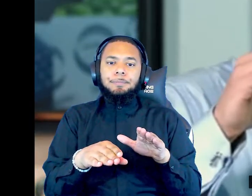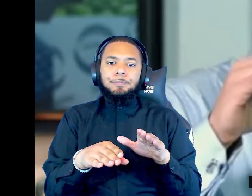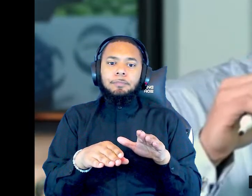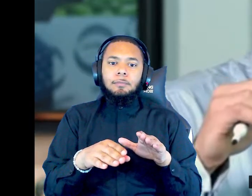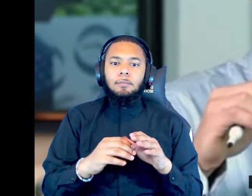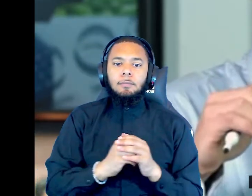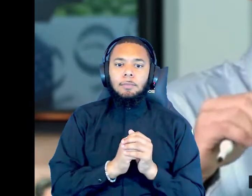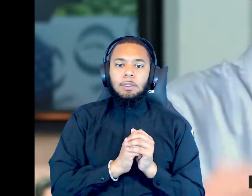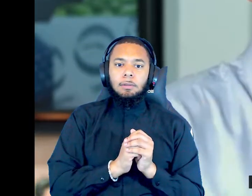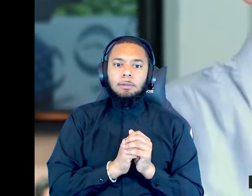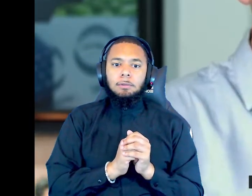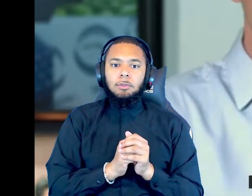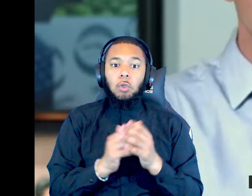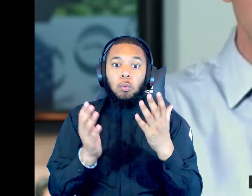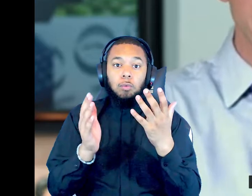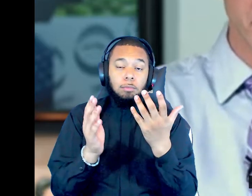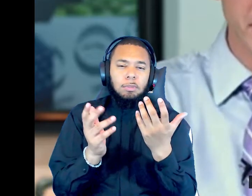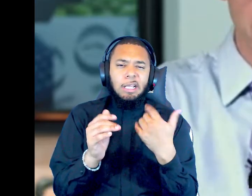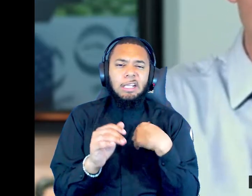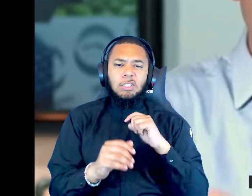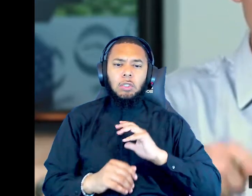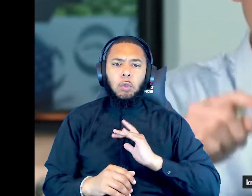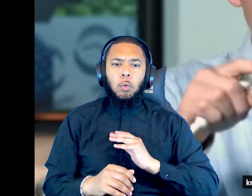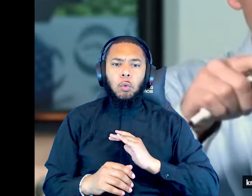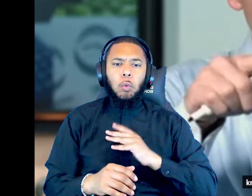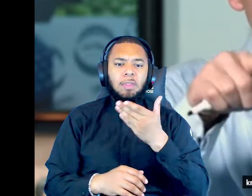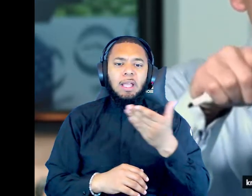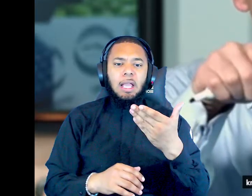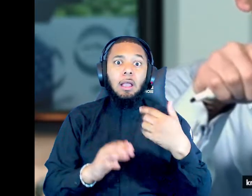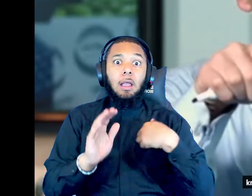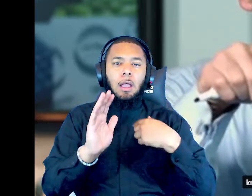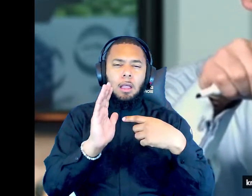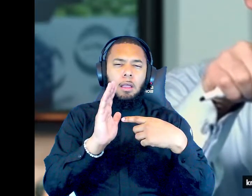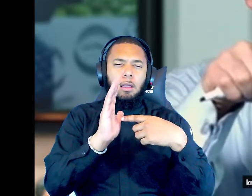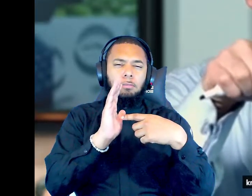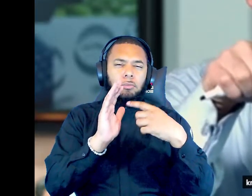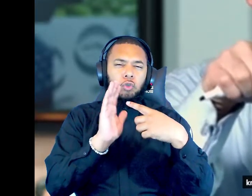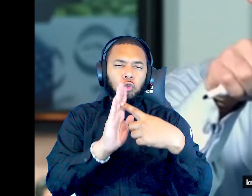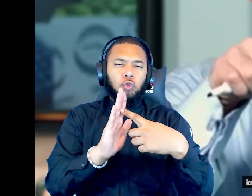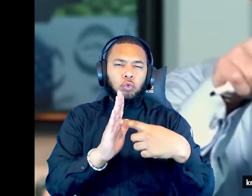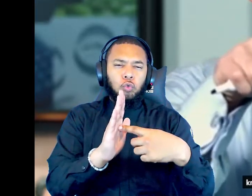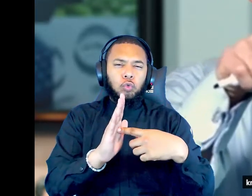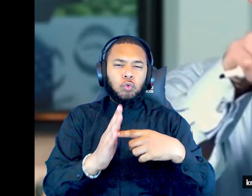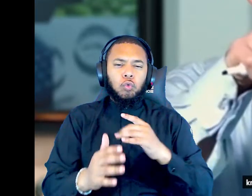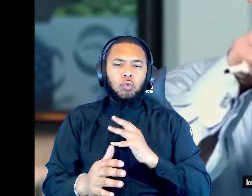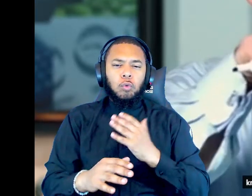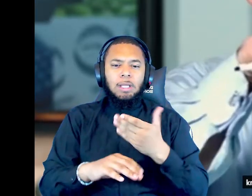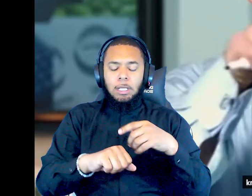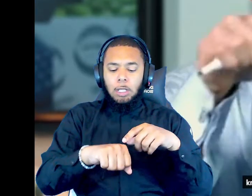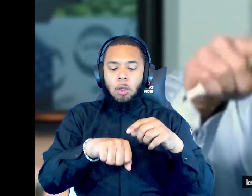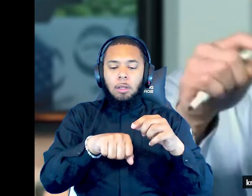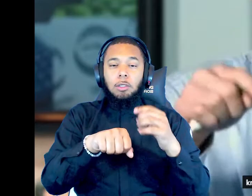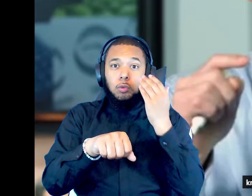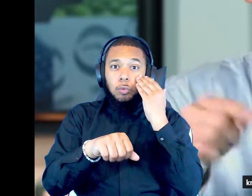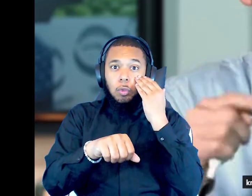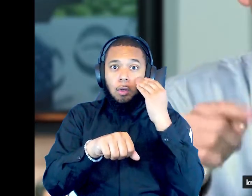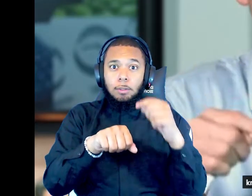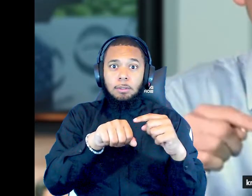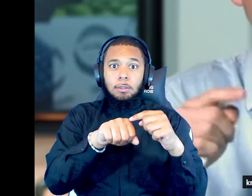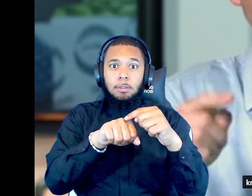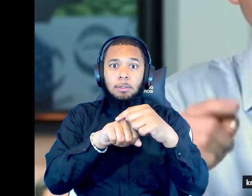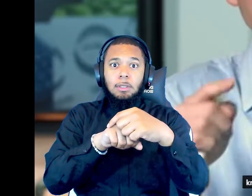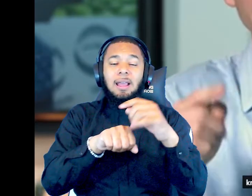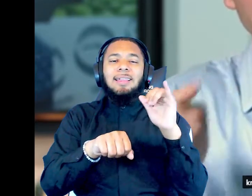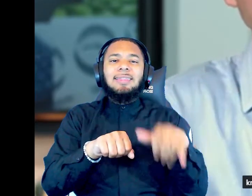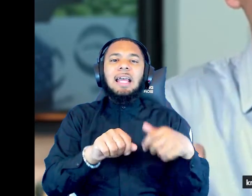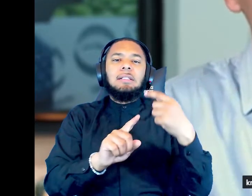Well, here's a cool thing. I don't know if anybody's ever showed you this, but if you look at your knuckles, those are the months